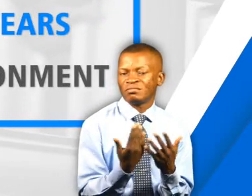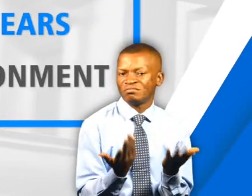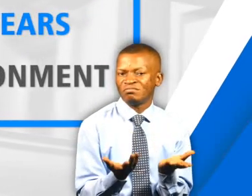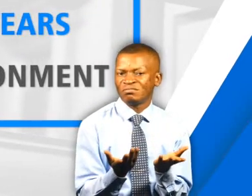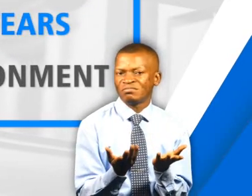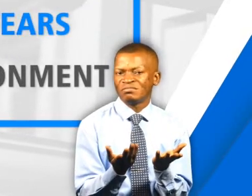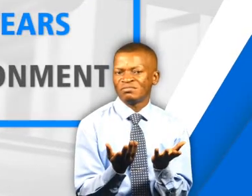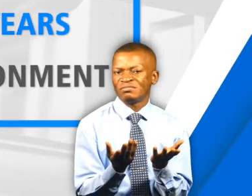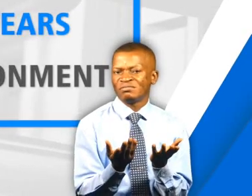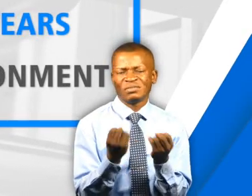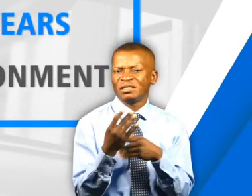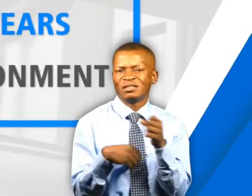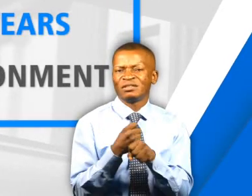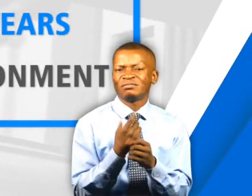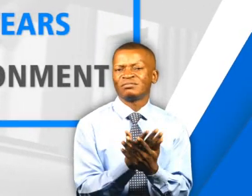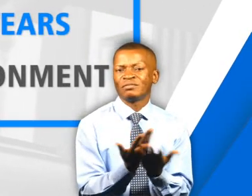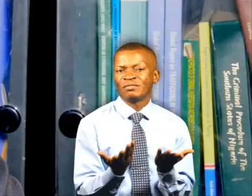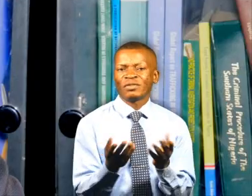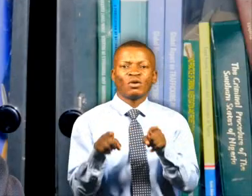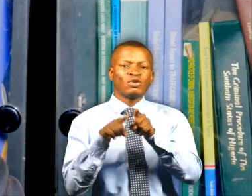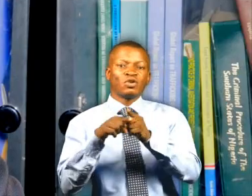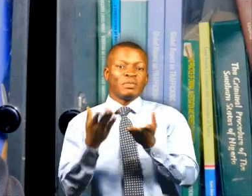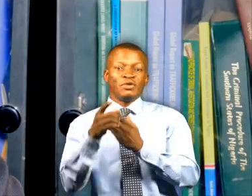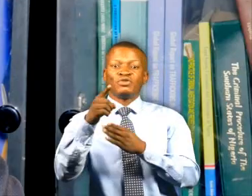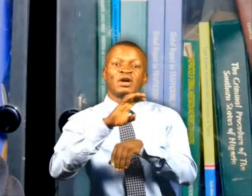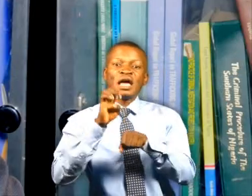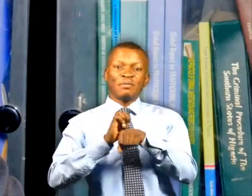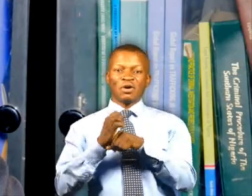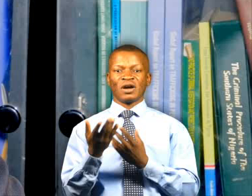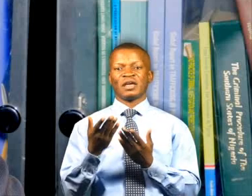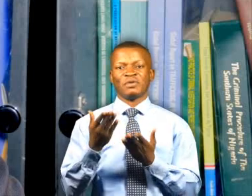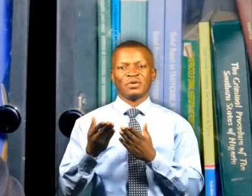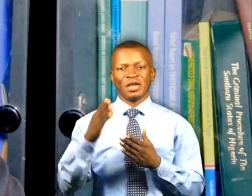imprisonment, to a term of imprisonment. Also, if you employ